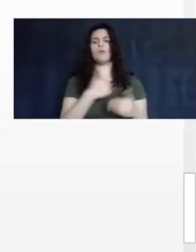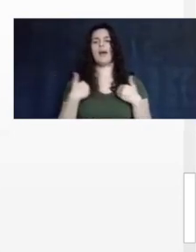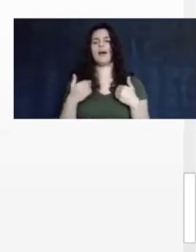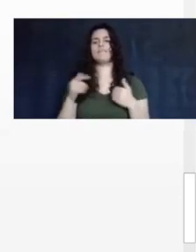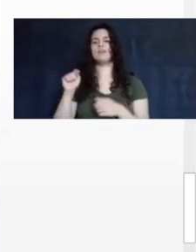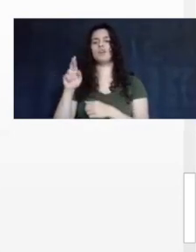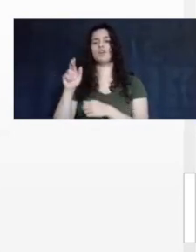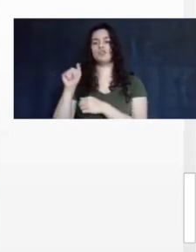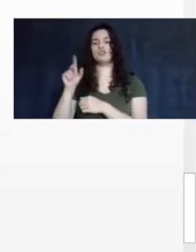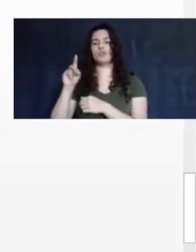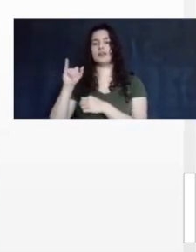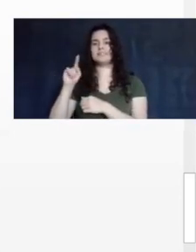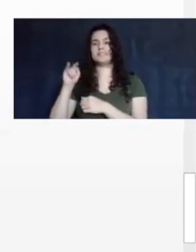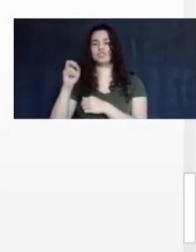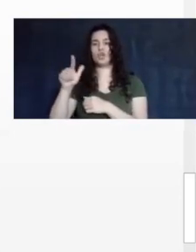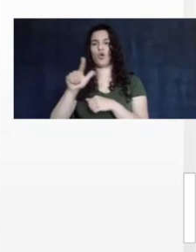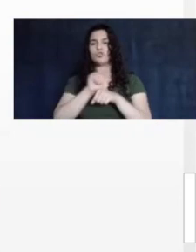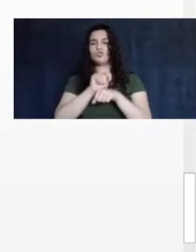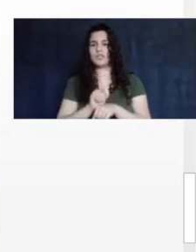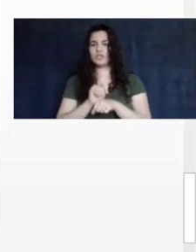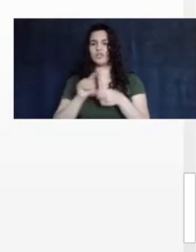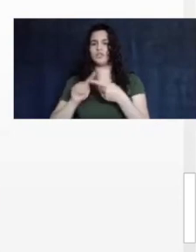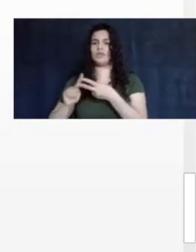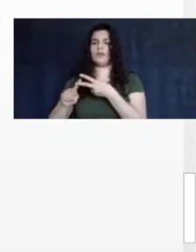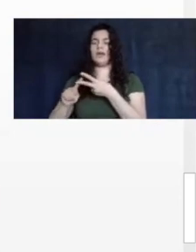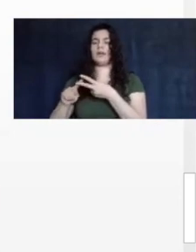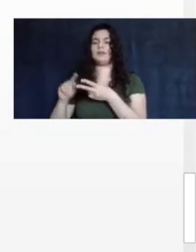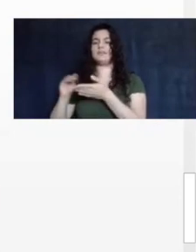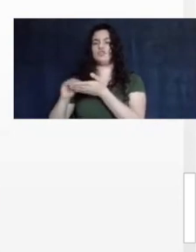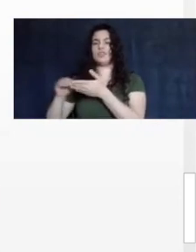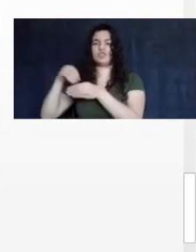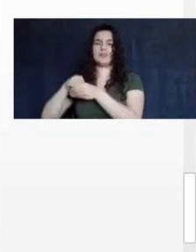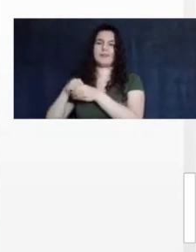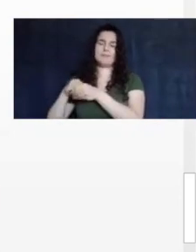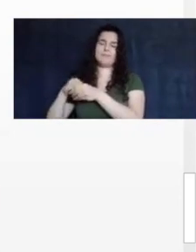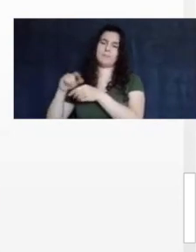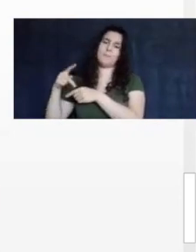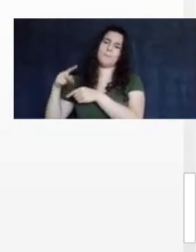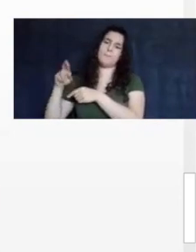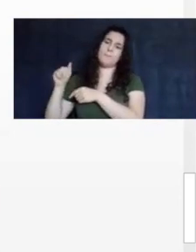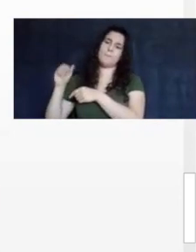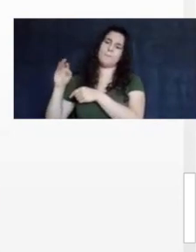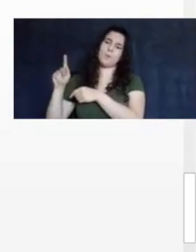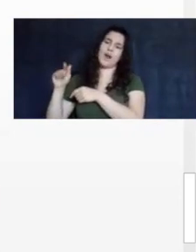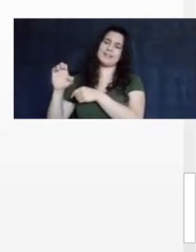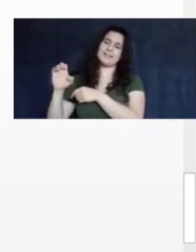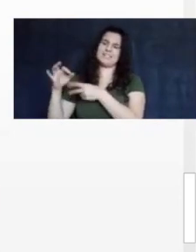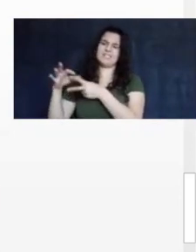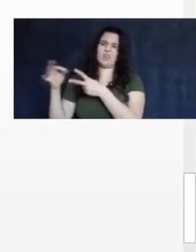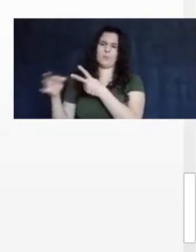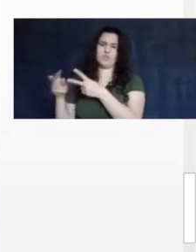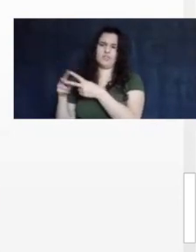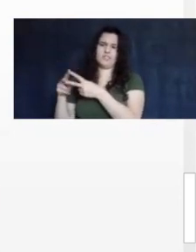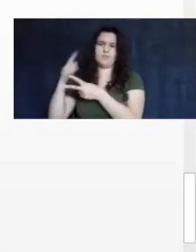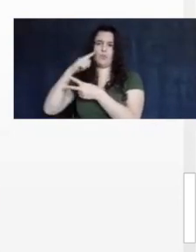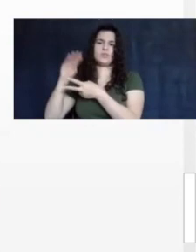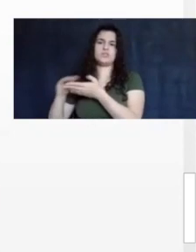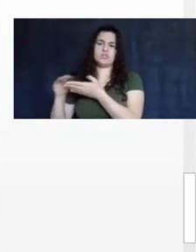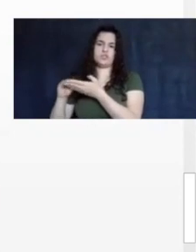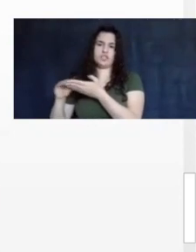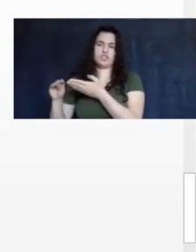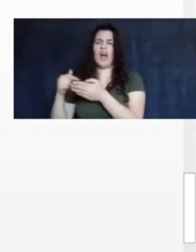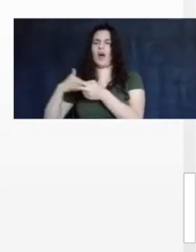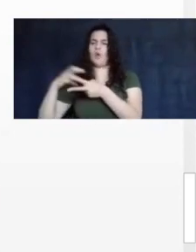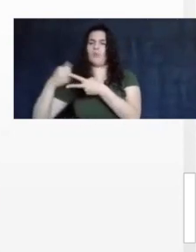dissertation option and a dissertation and practice option. I'll talk about that in just a second. We run a 3-person